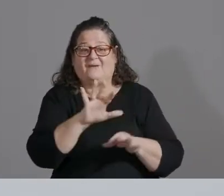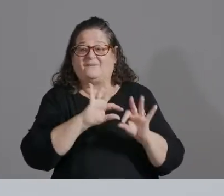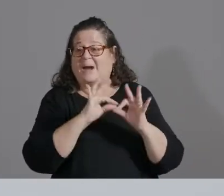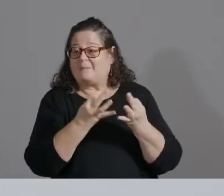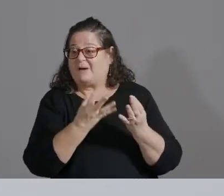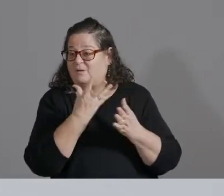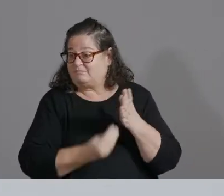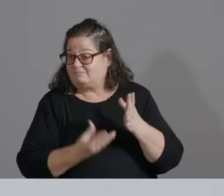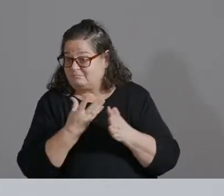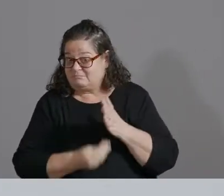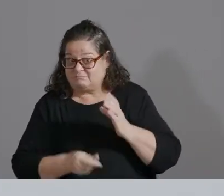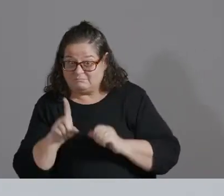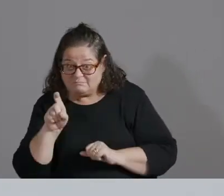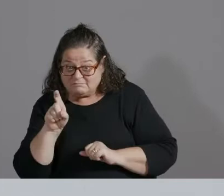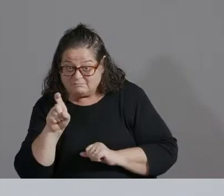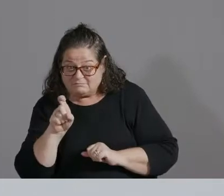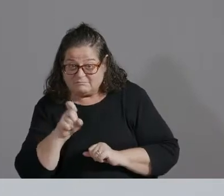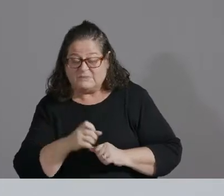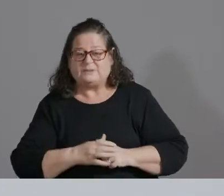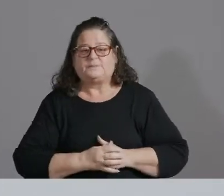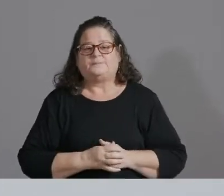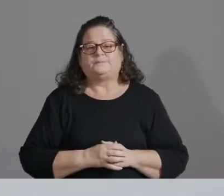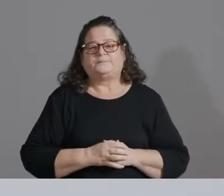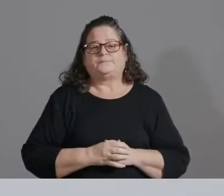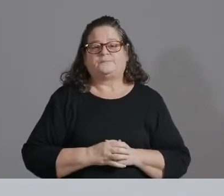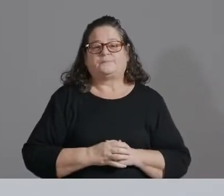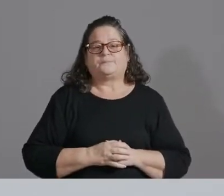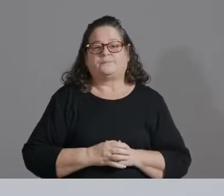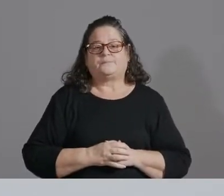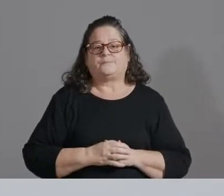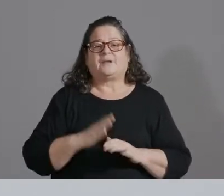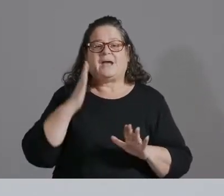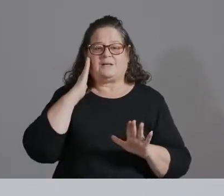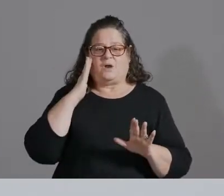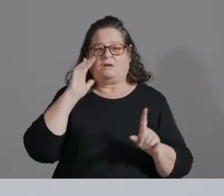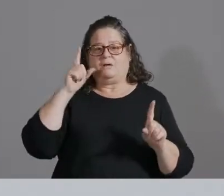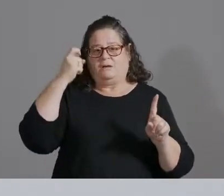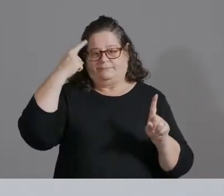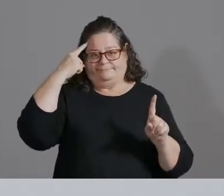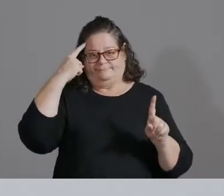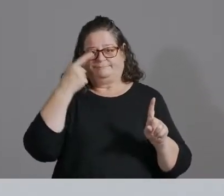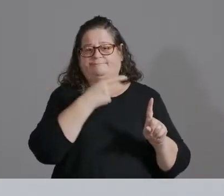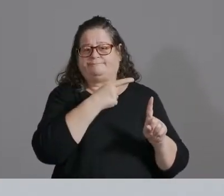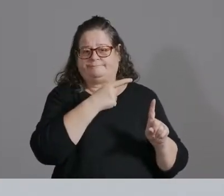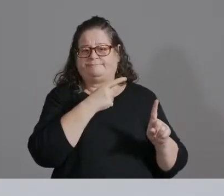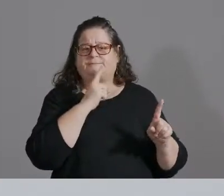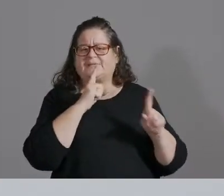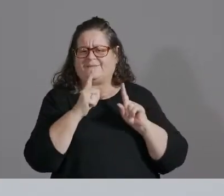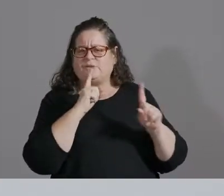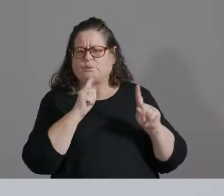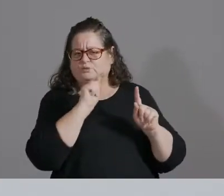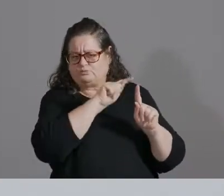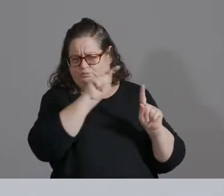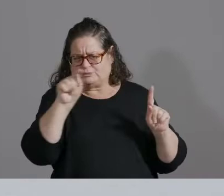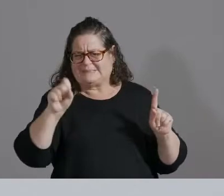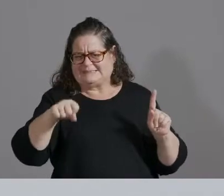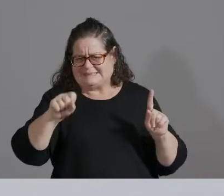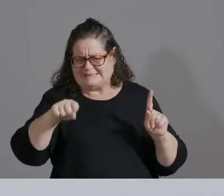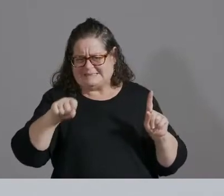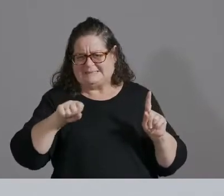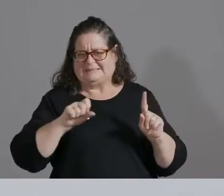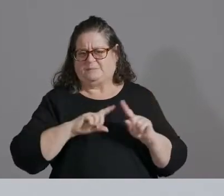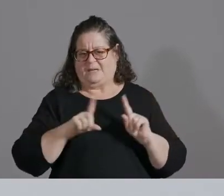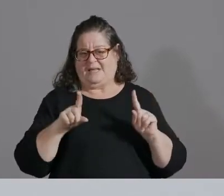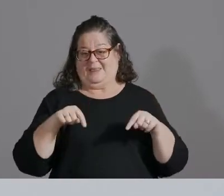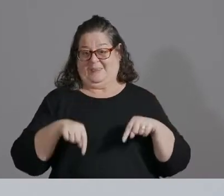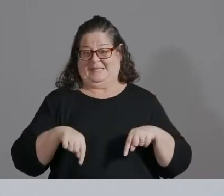So I know that the governor's been doing some interviews. Because we get so technical with formulas and stuff here, it